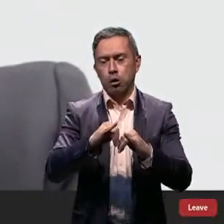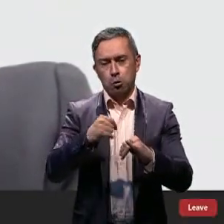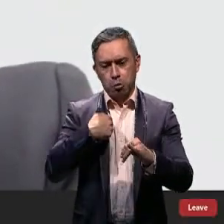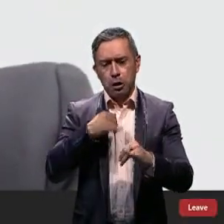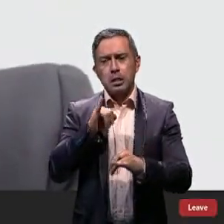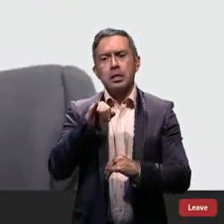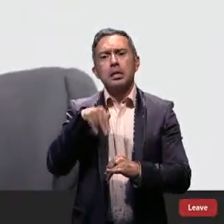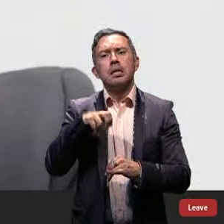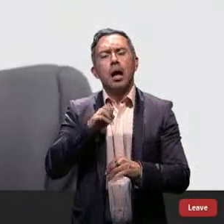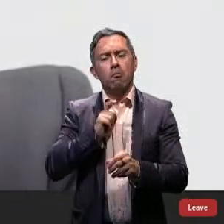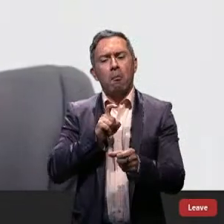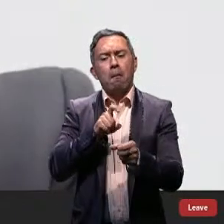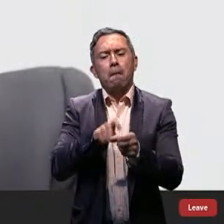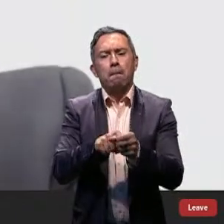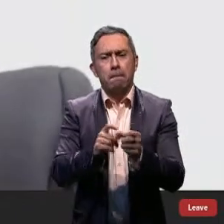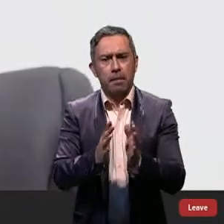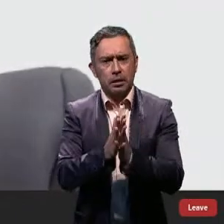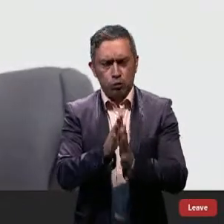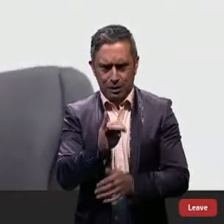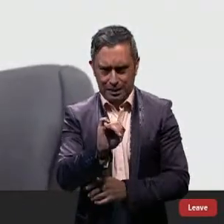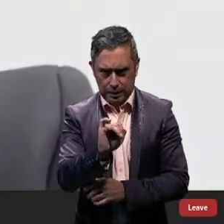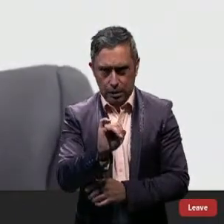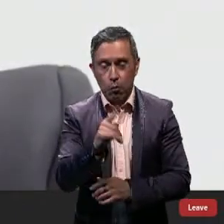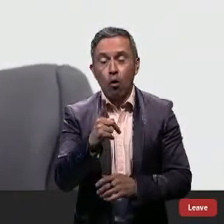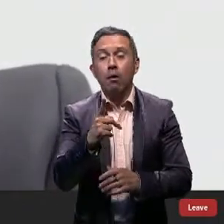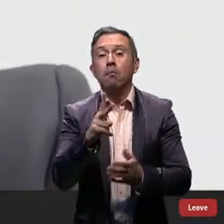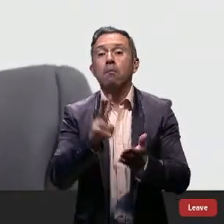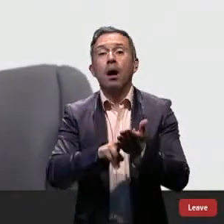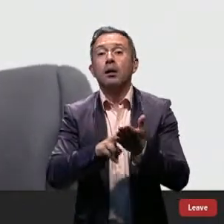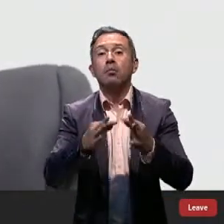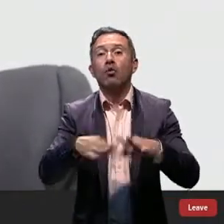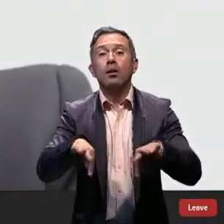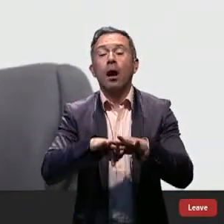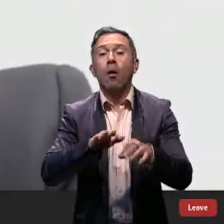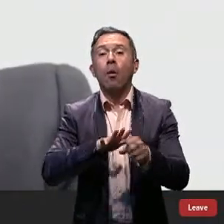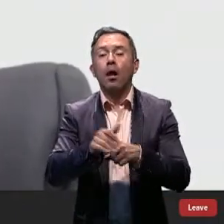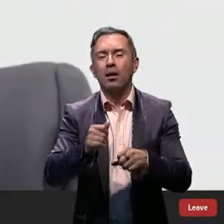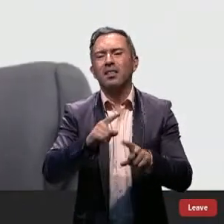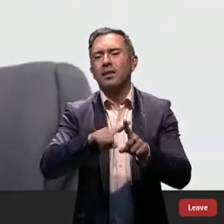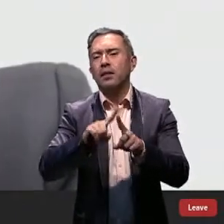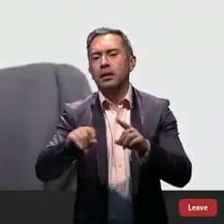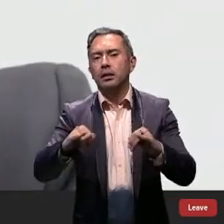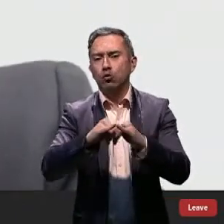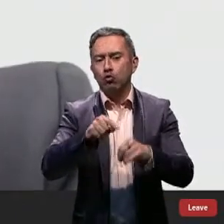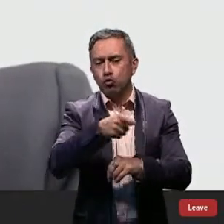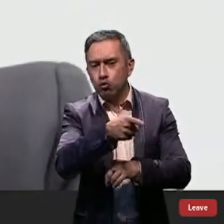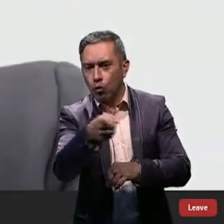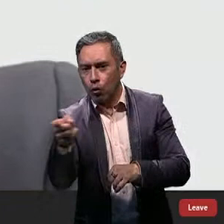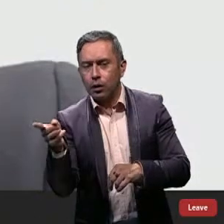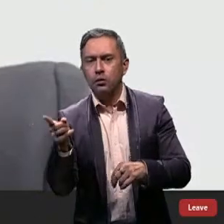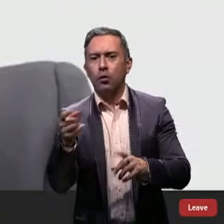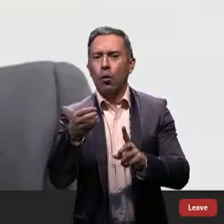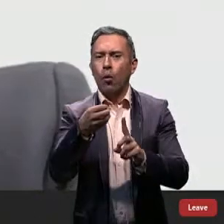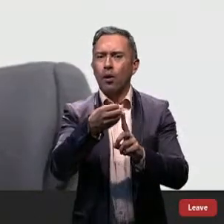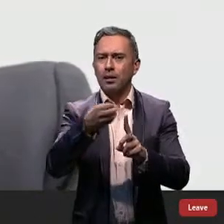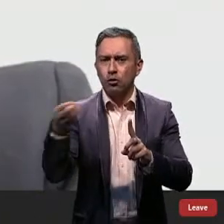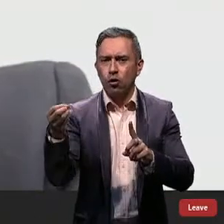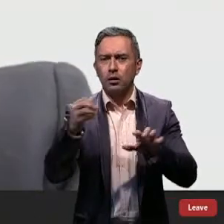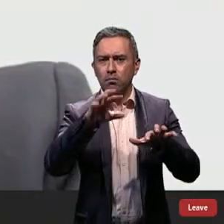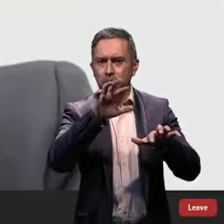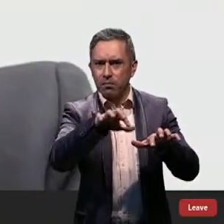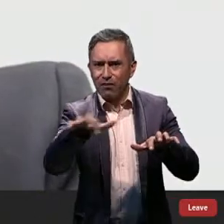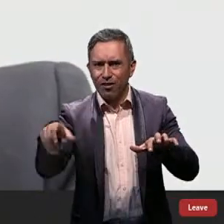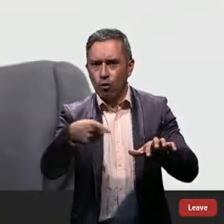mean, the collaboration, INE participated, yes, but the important thing is that we are a set